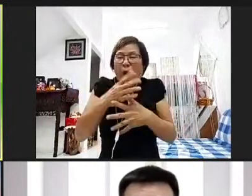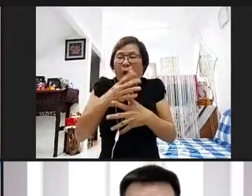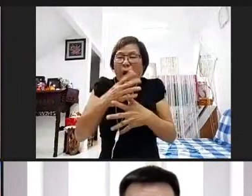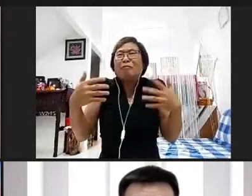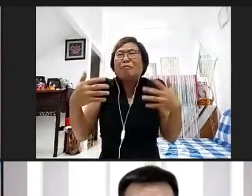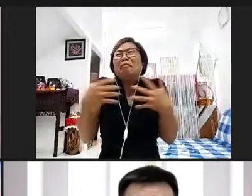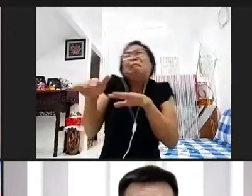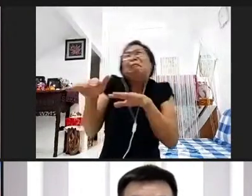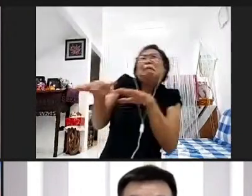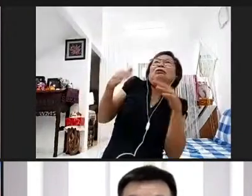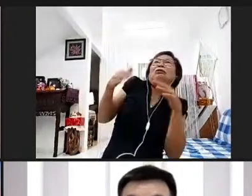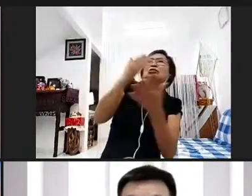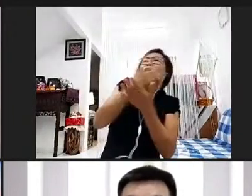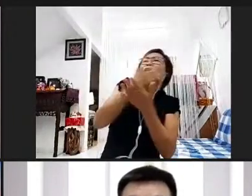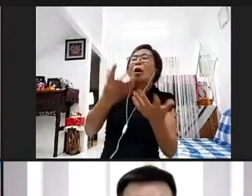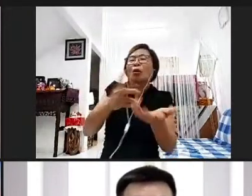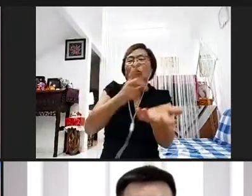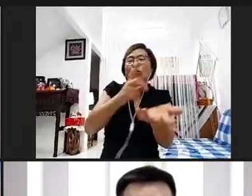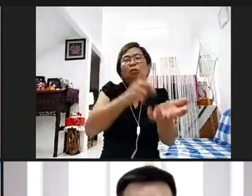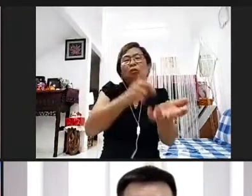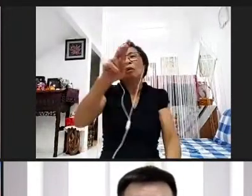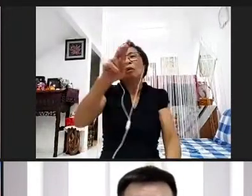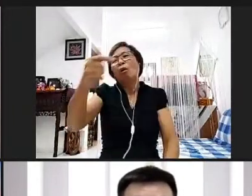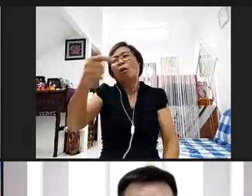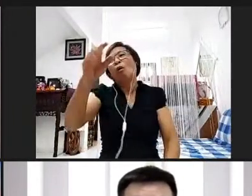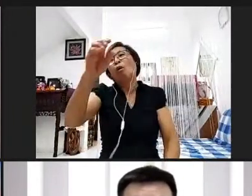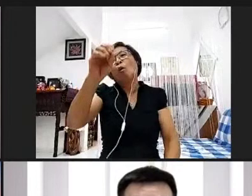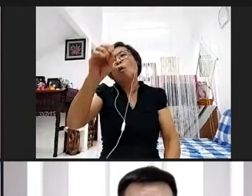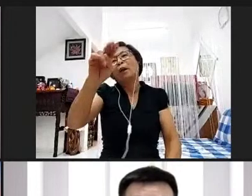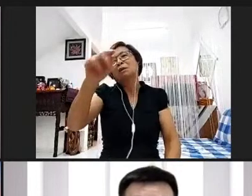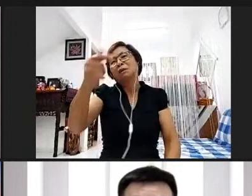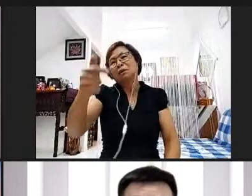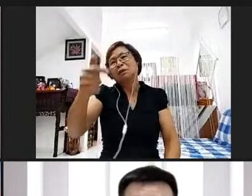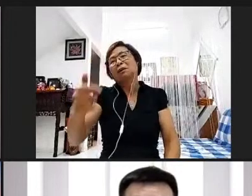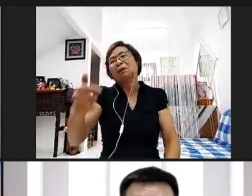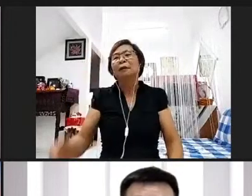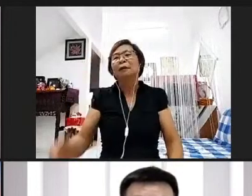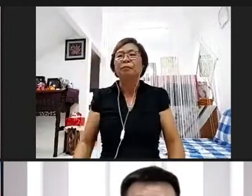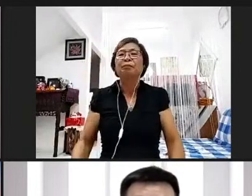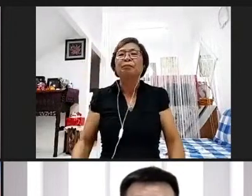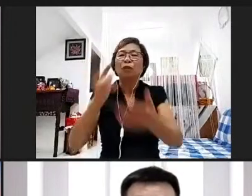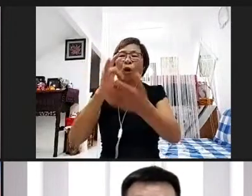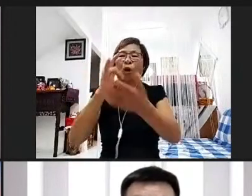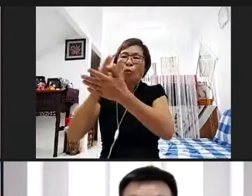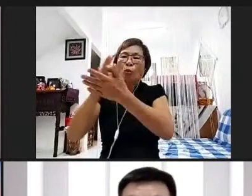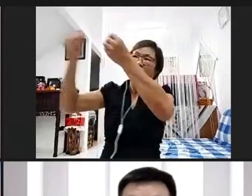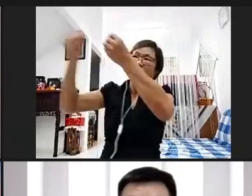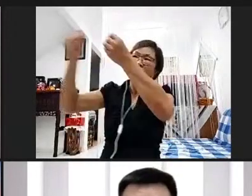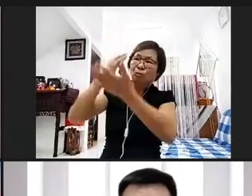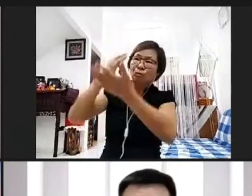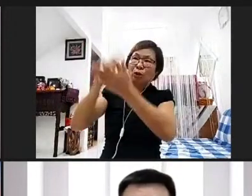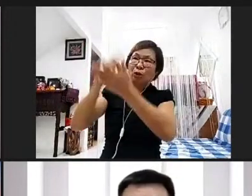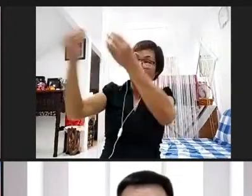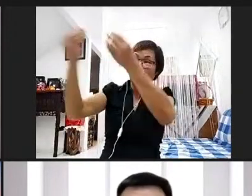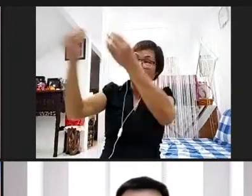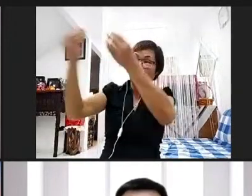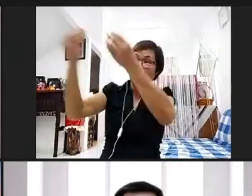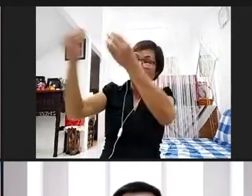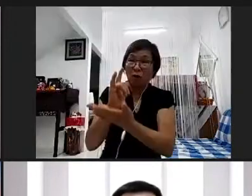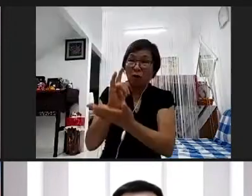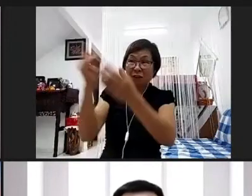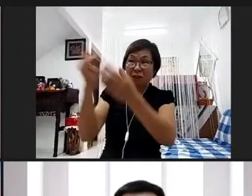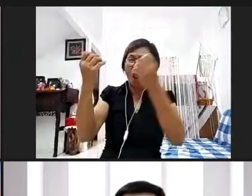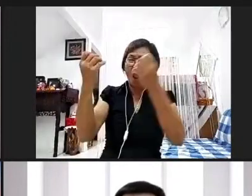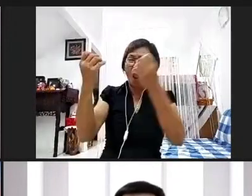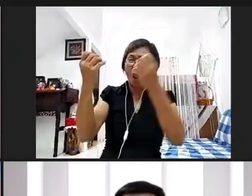Ong? Thank you, Sister Mien. Actually, the Buddha's teaching has a lot to teach us